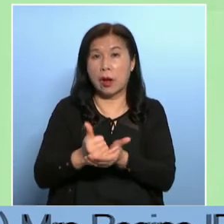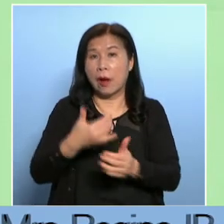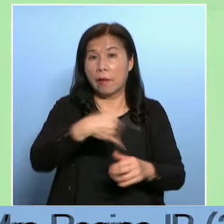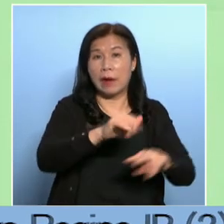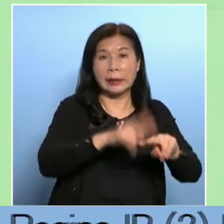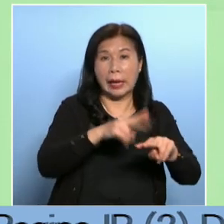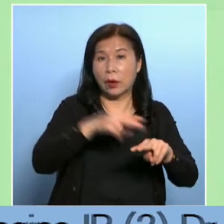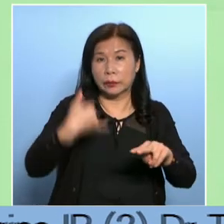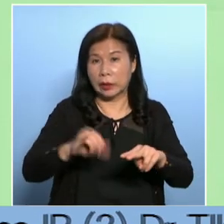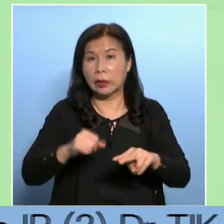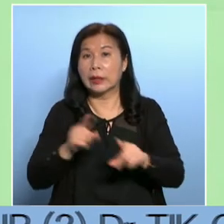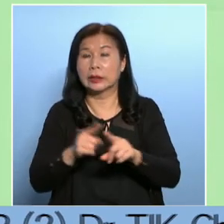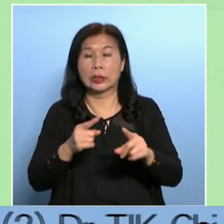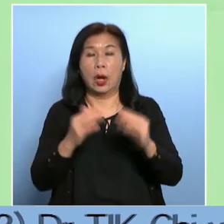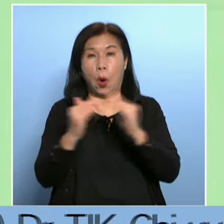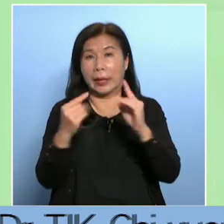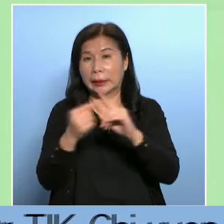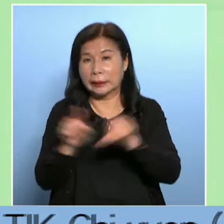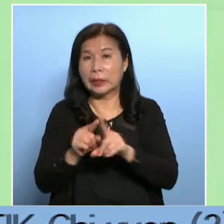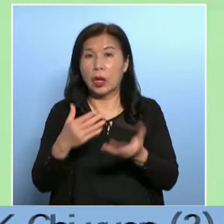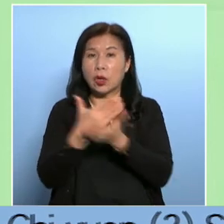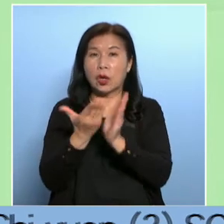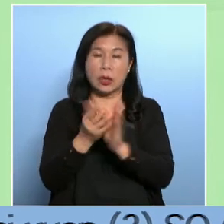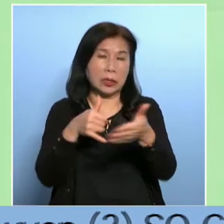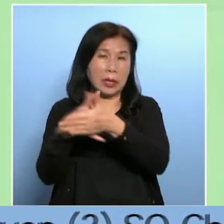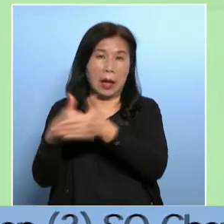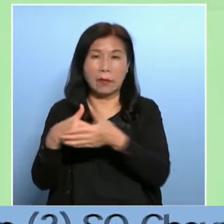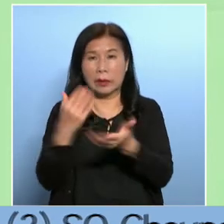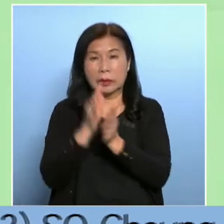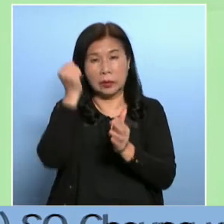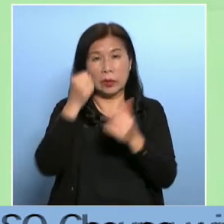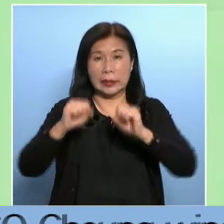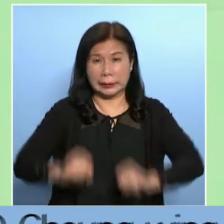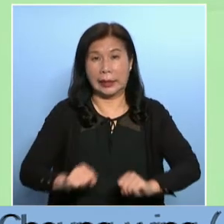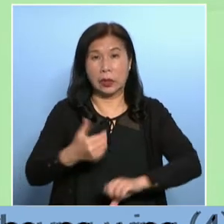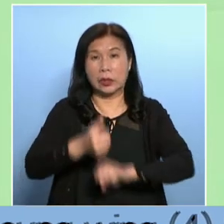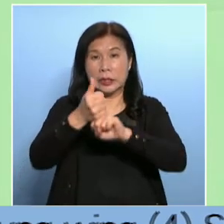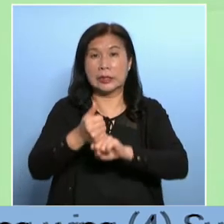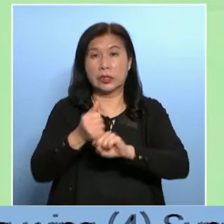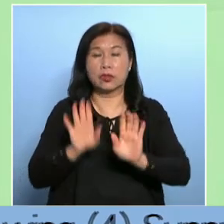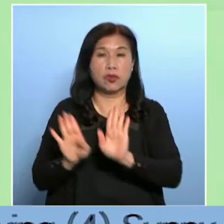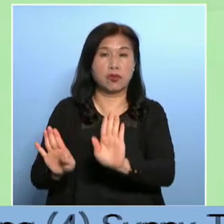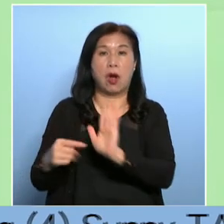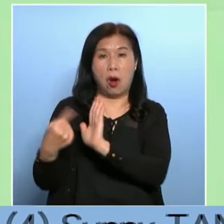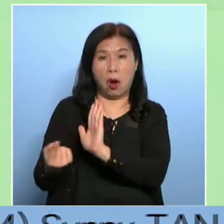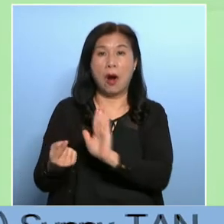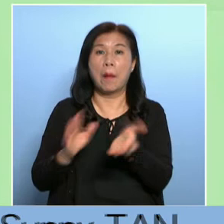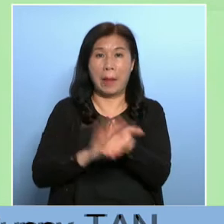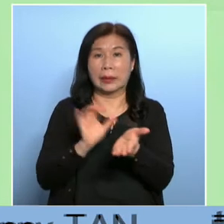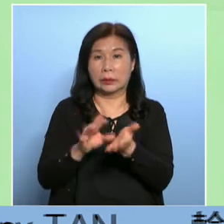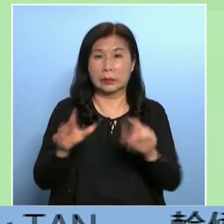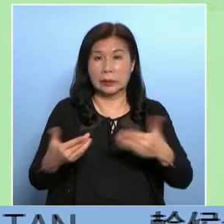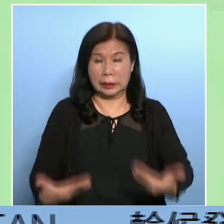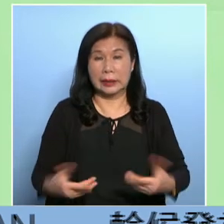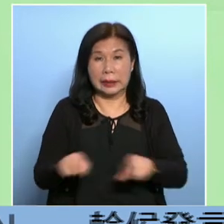they are deprived the opportunity to be reunited with their families, and they have been staying in Hong Kong